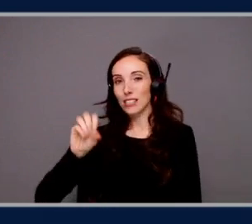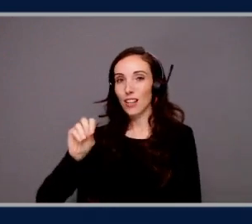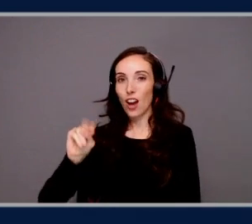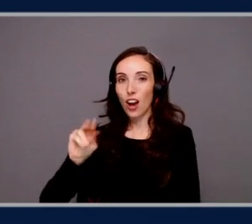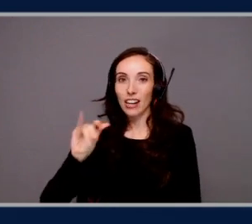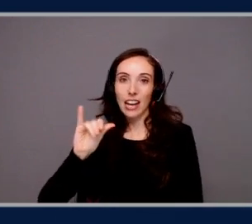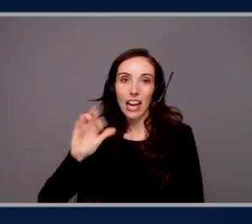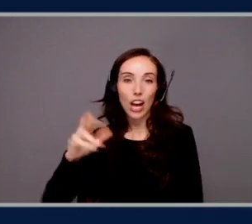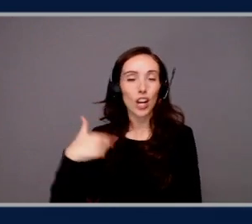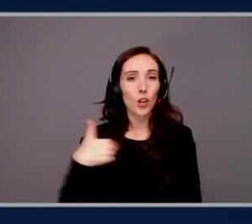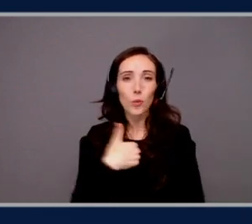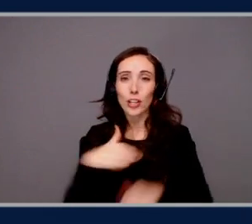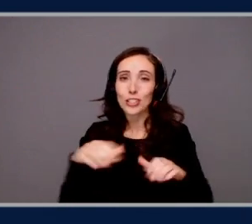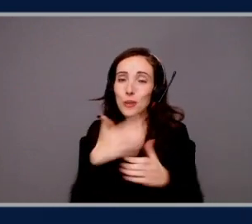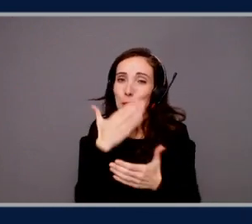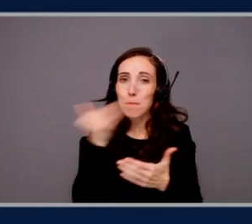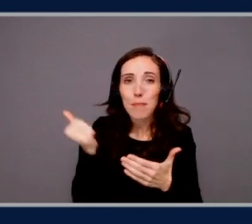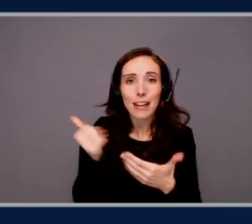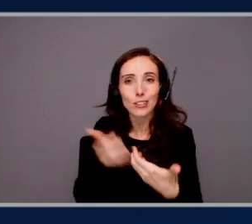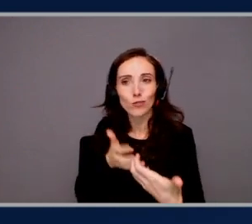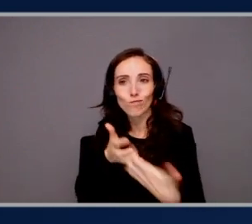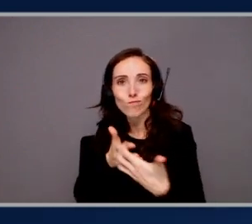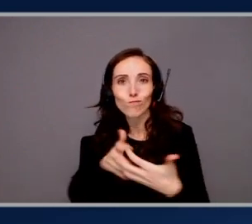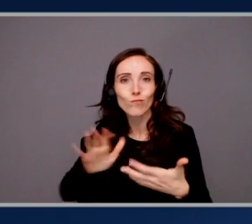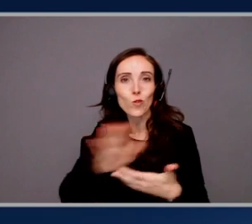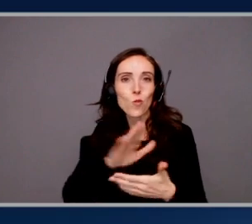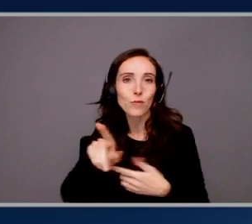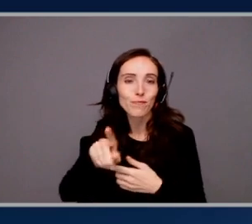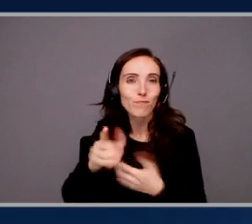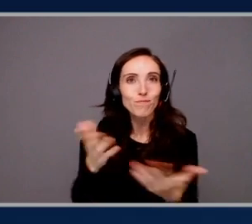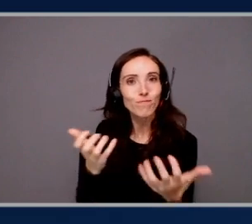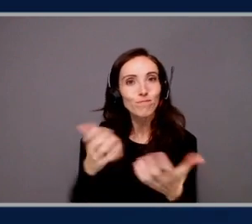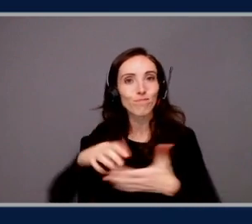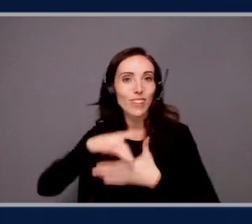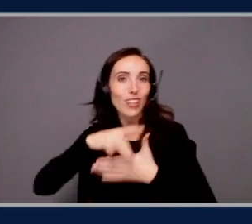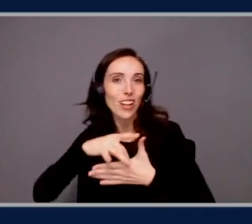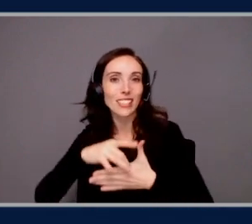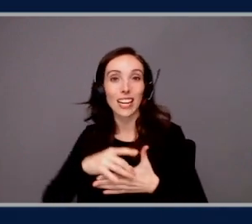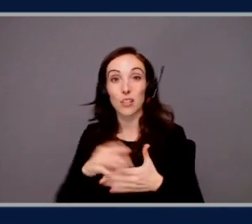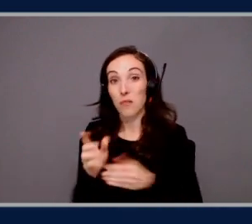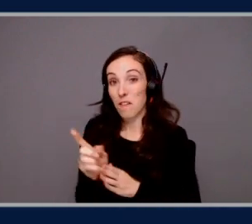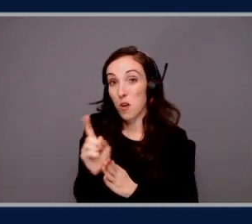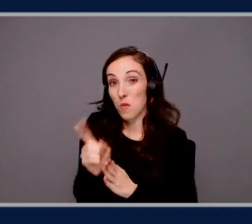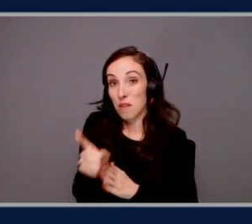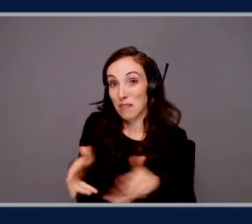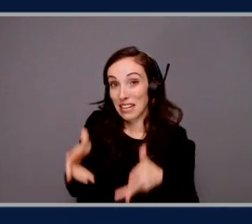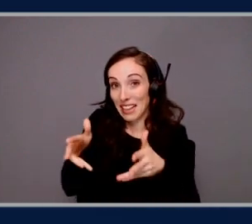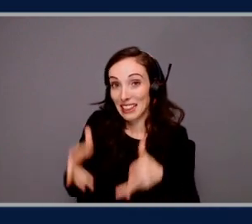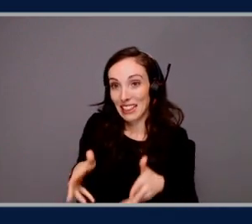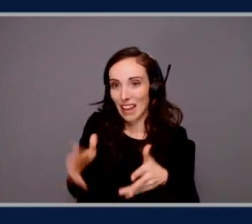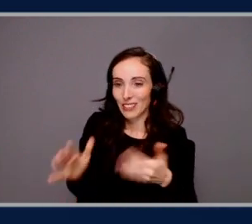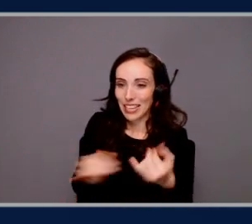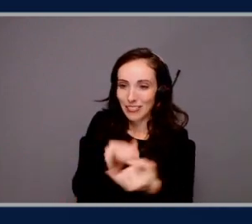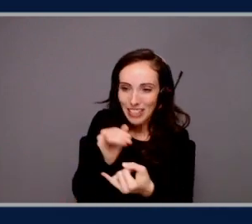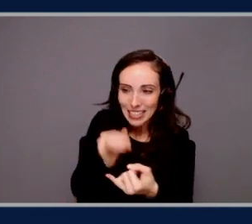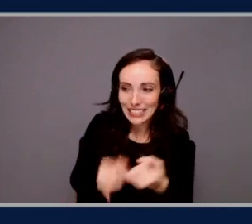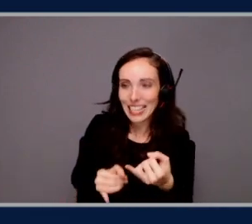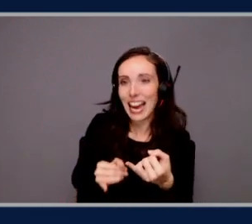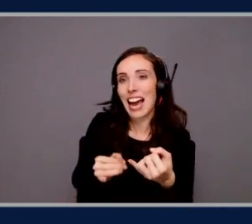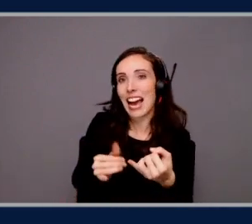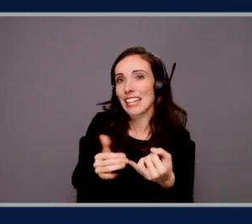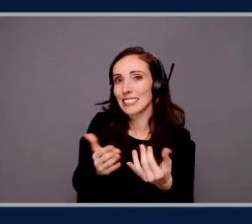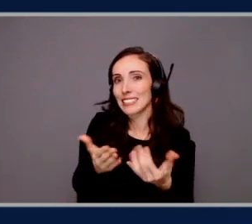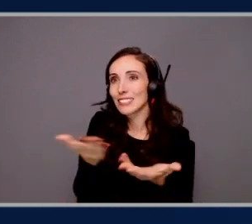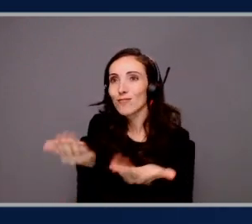content that you're looking for and answer the questions that you have. Great. So with 1 minute left, the last thing, someone who wants to